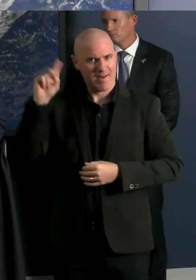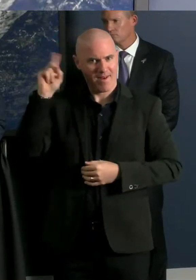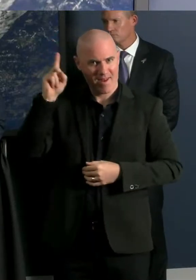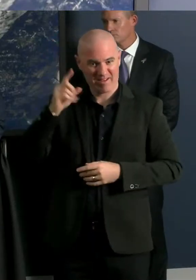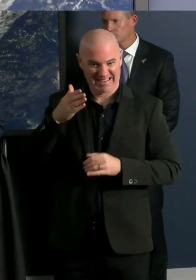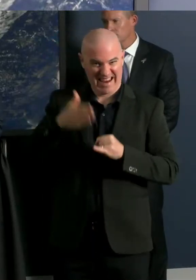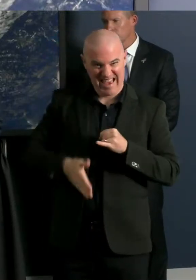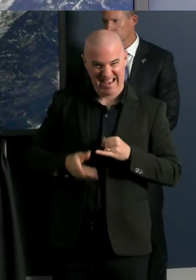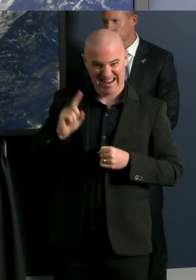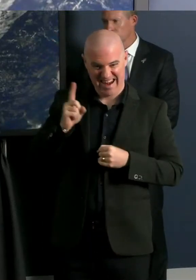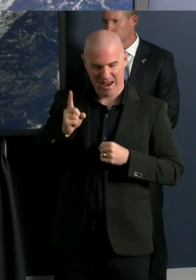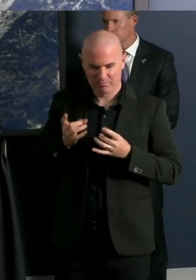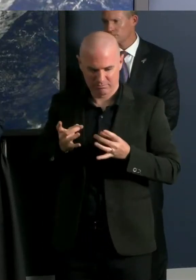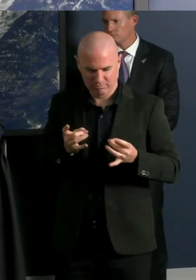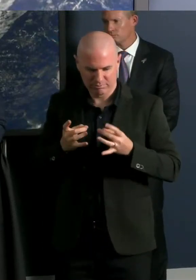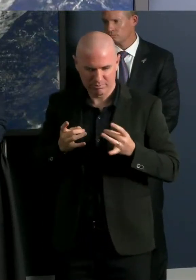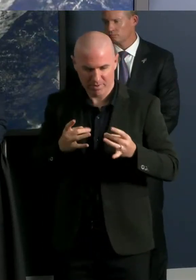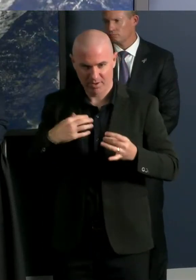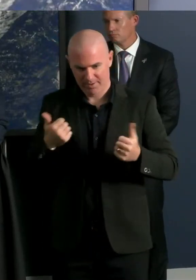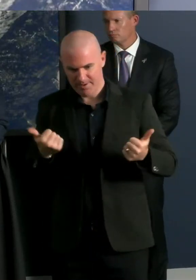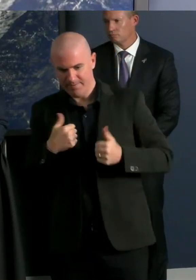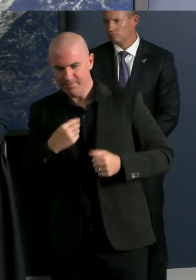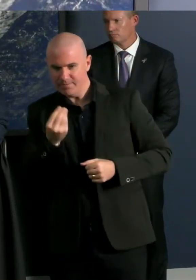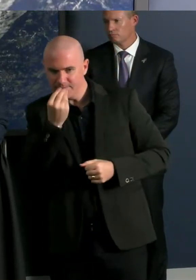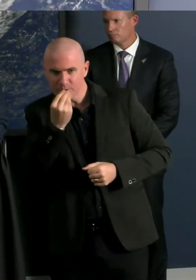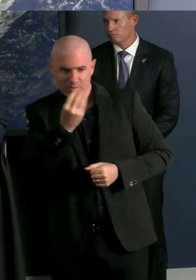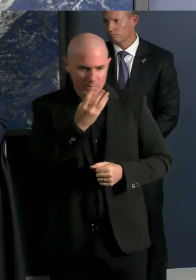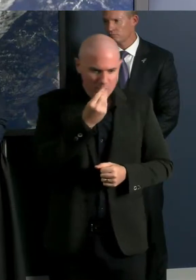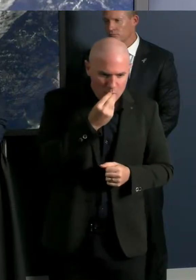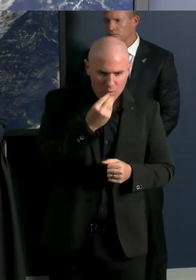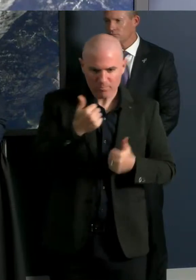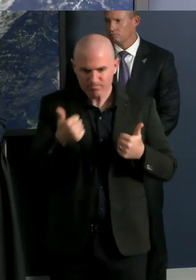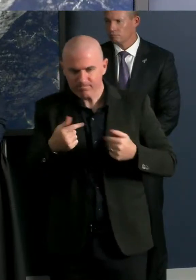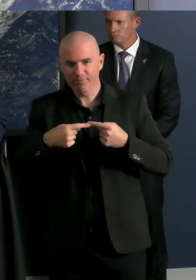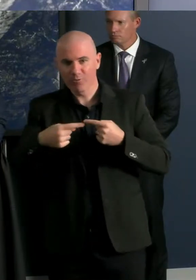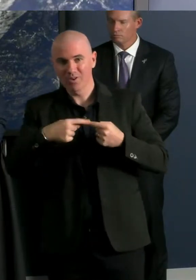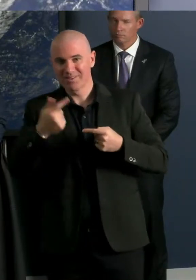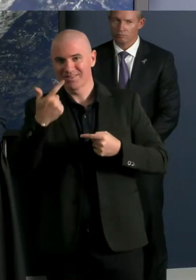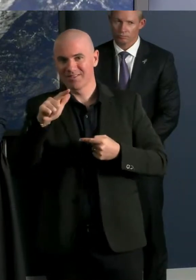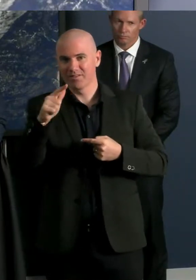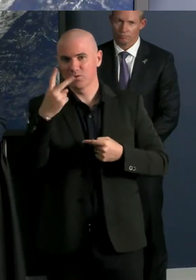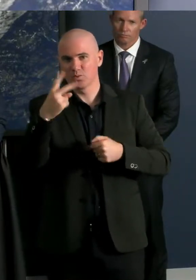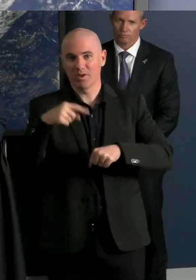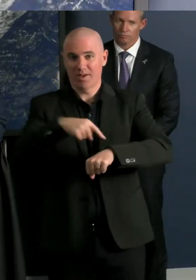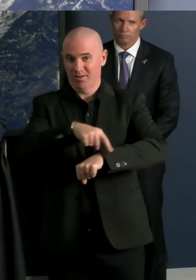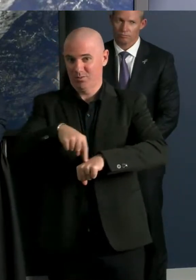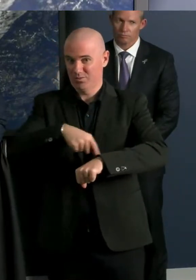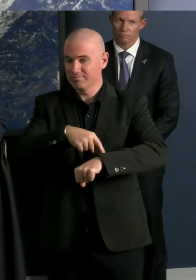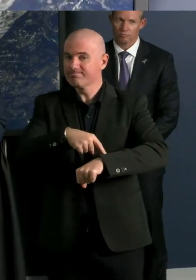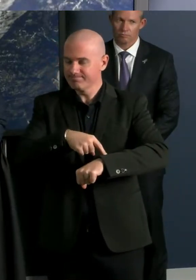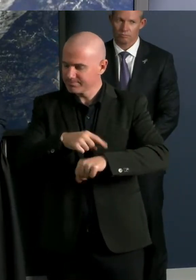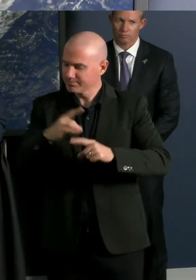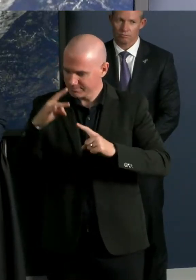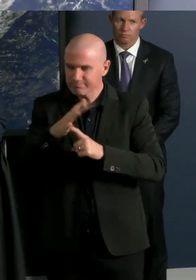minute preparation to make sure that you're self-sufficient for the next 72 hours. It will be important. This is